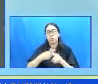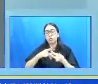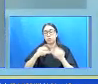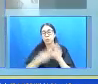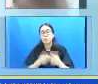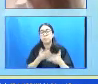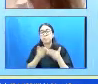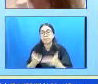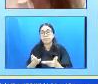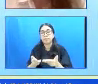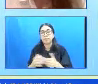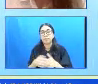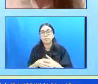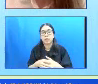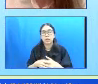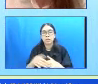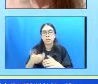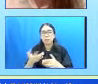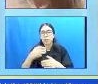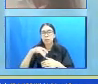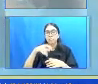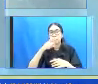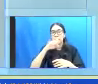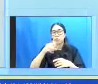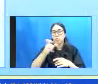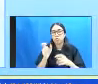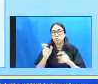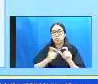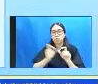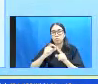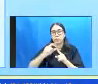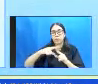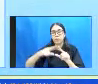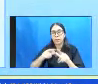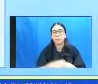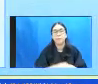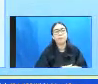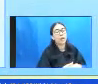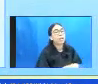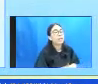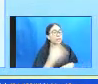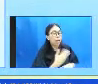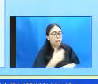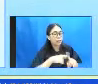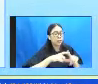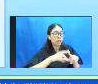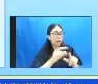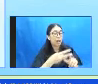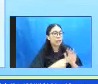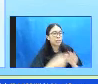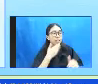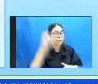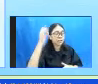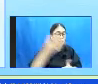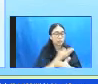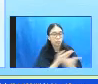Thank you, Karen. Good afternoon, everyone. I am Jusuf Tatarigan, but you can